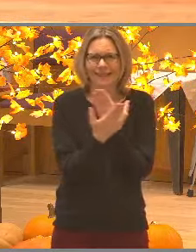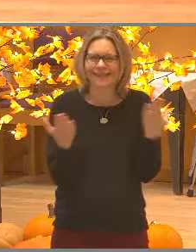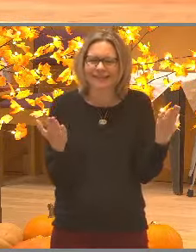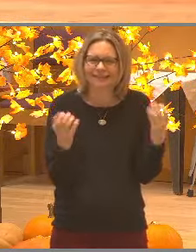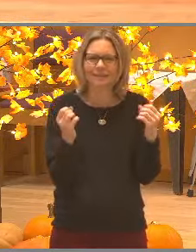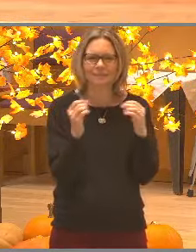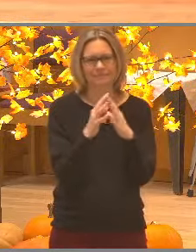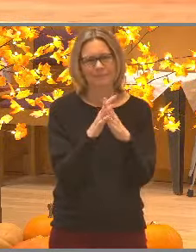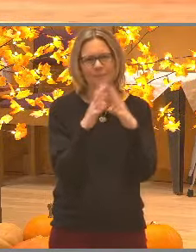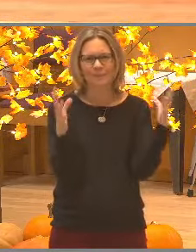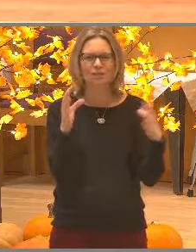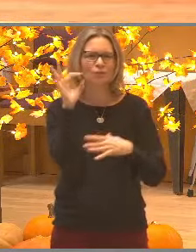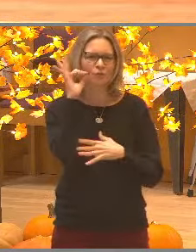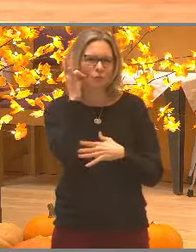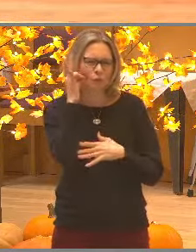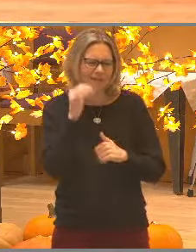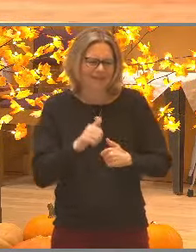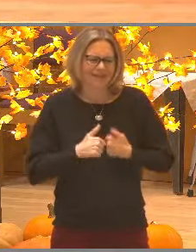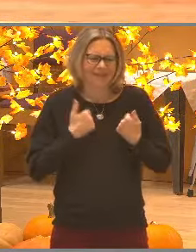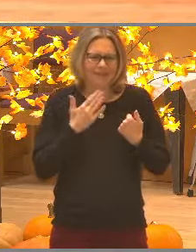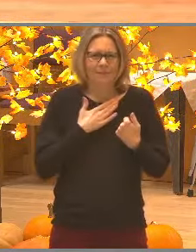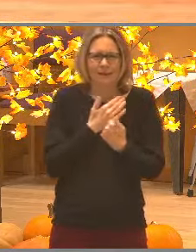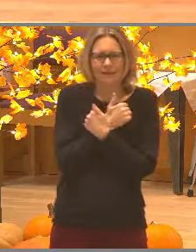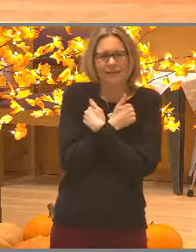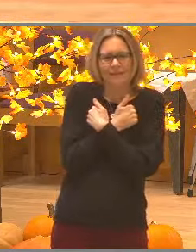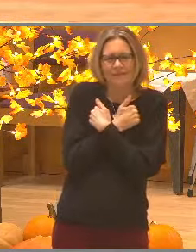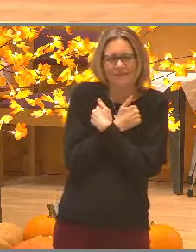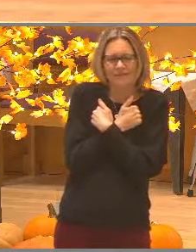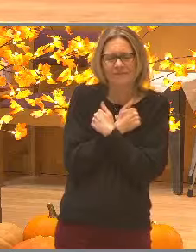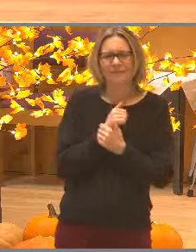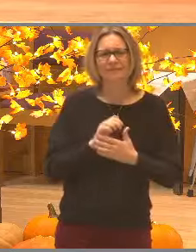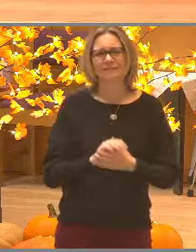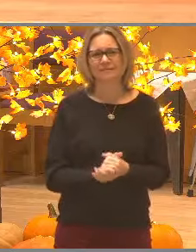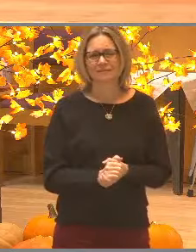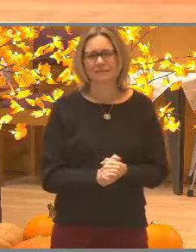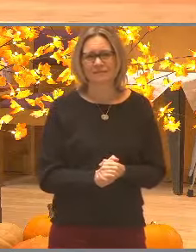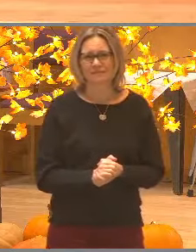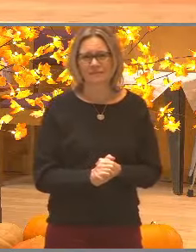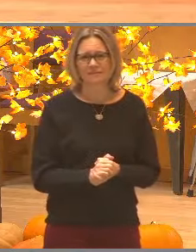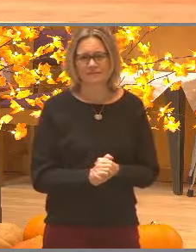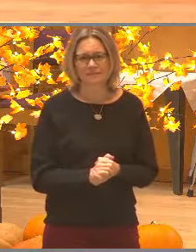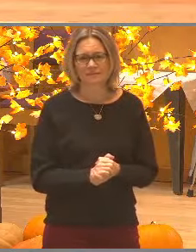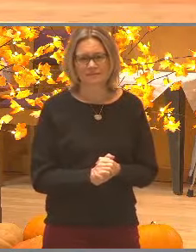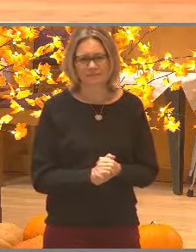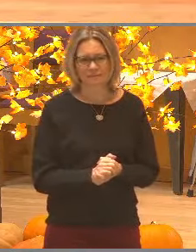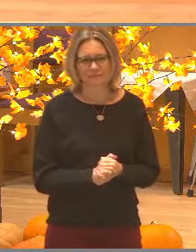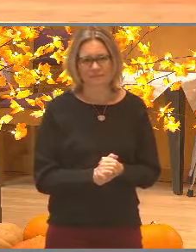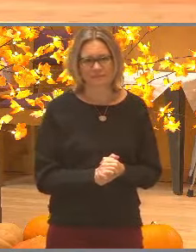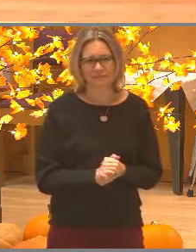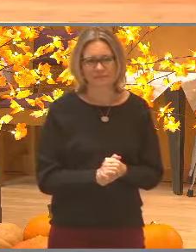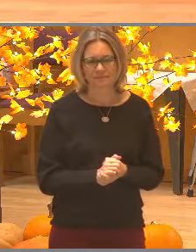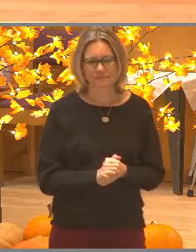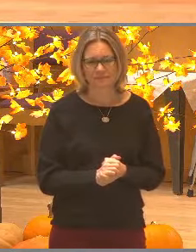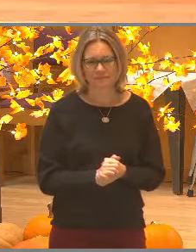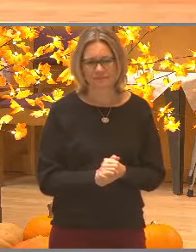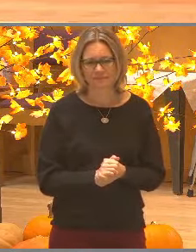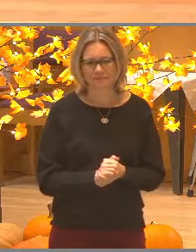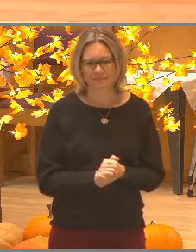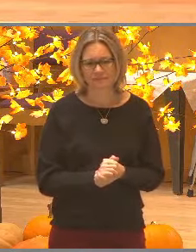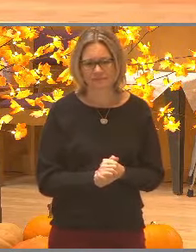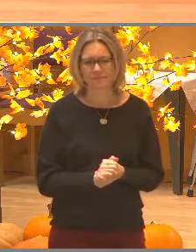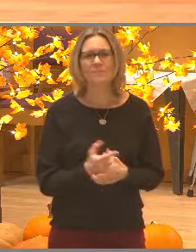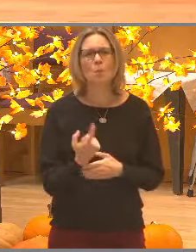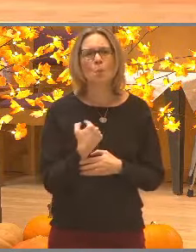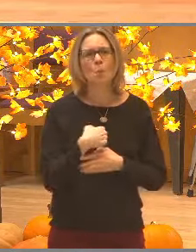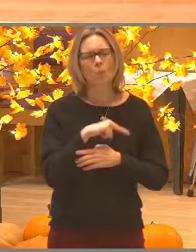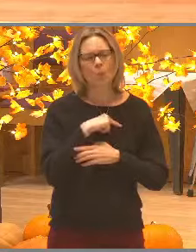in my love, says the Lord Jesus Christ. As David said, we return to where we